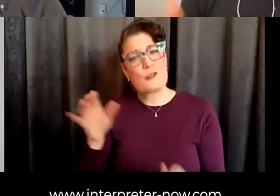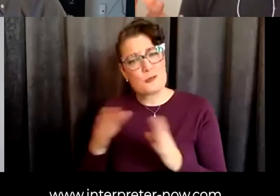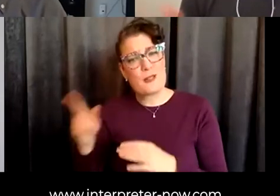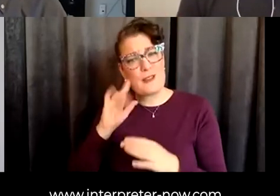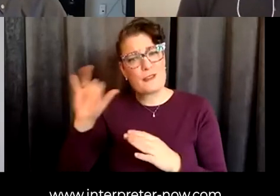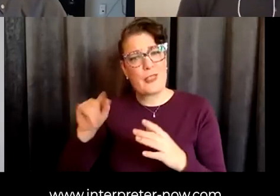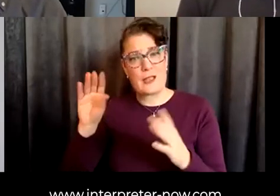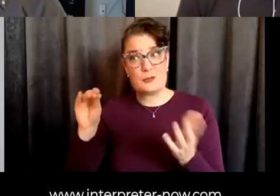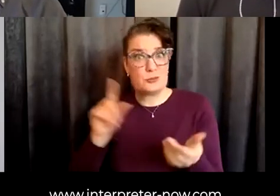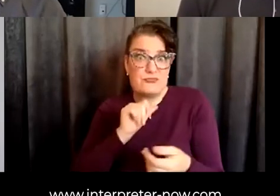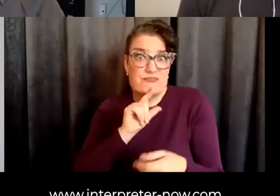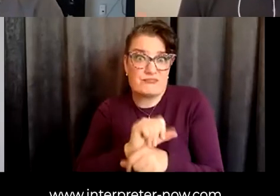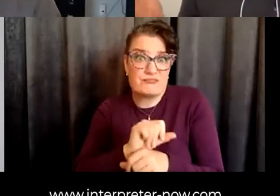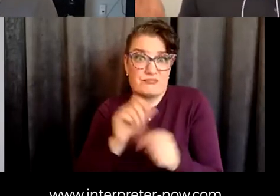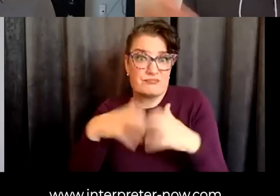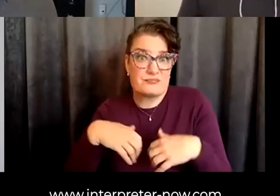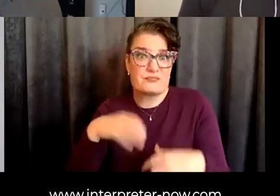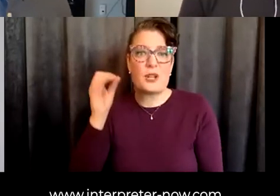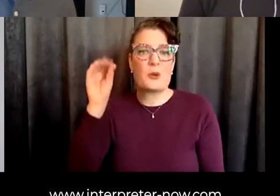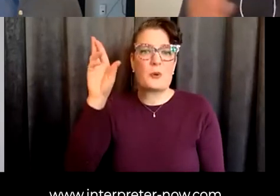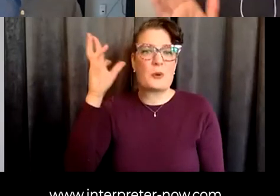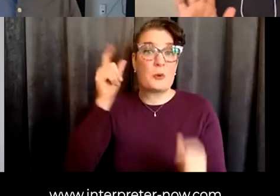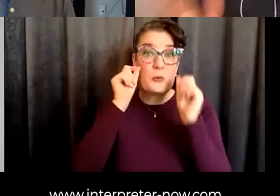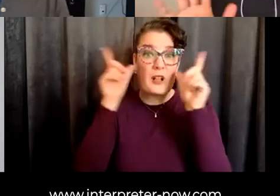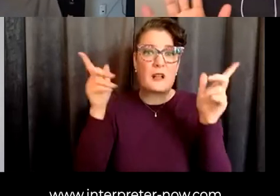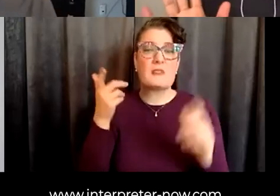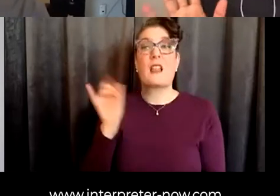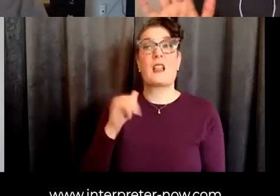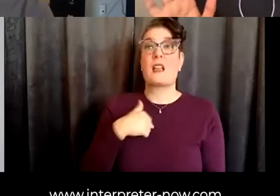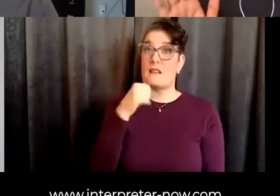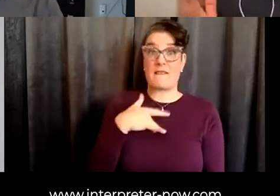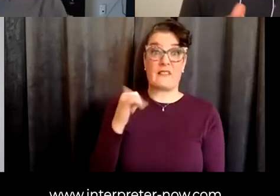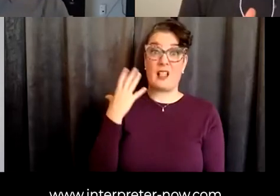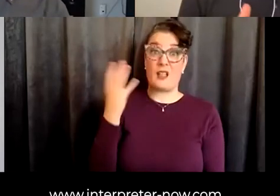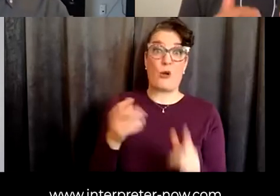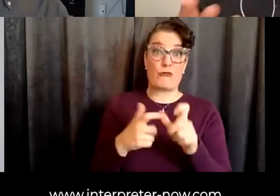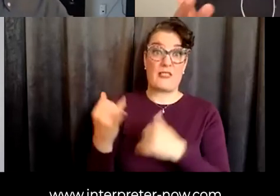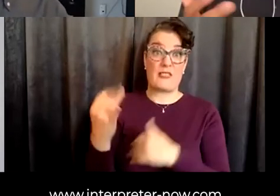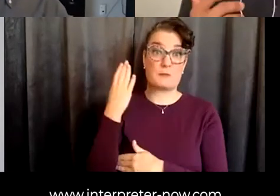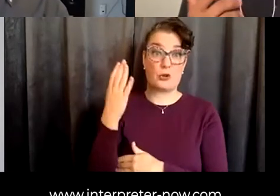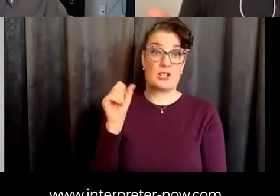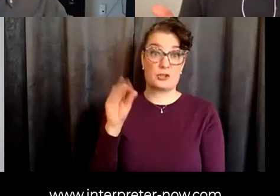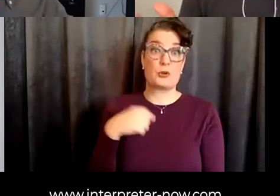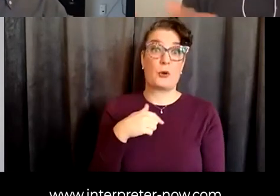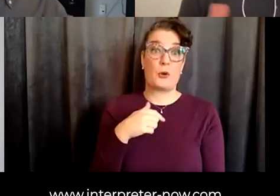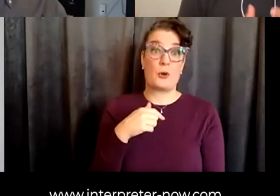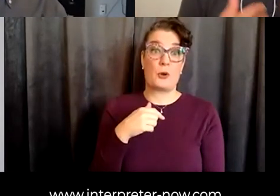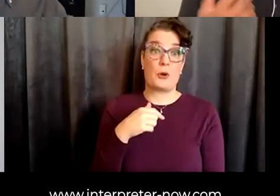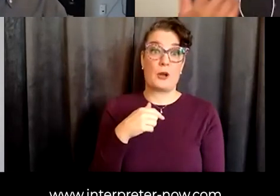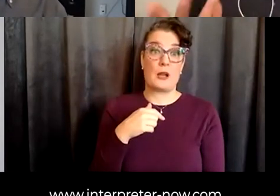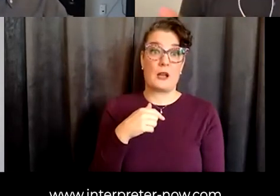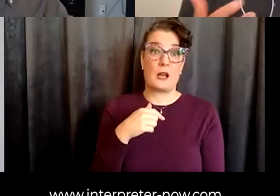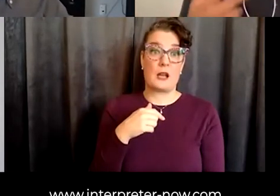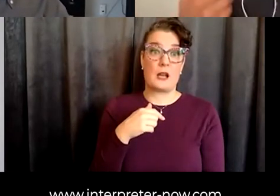not happening. Are you waking up not feeling like, I didn't feel like going on a run this morning. I did it. It sucked. I